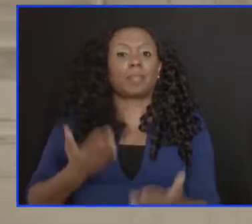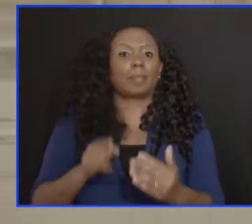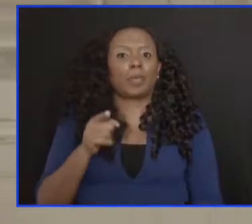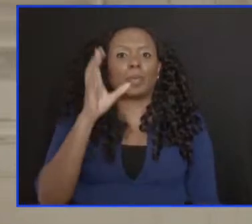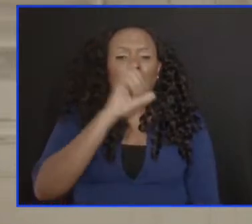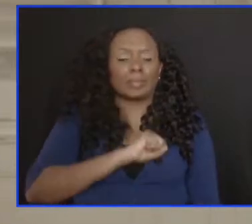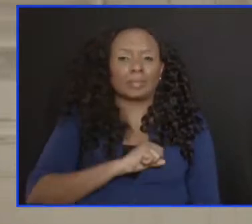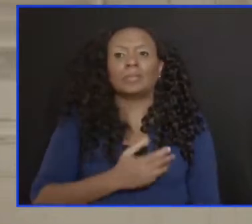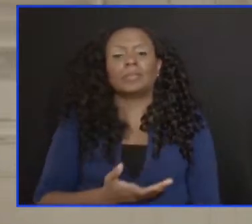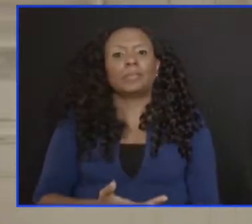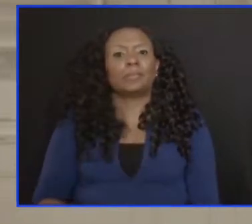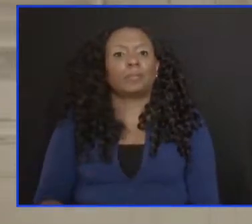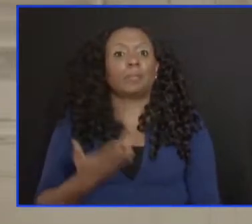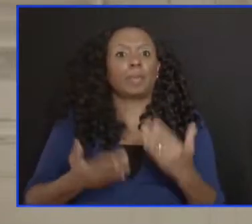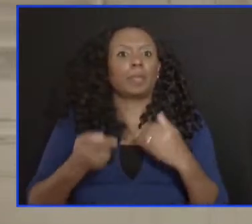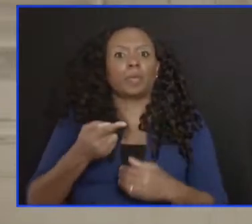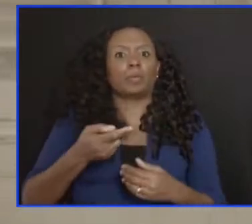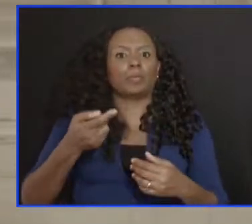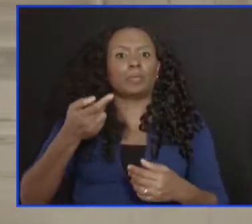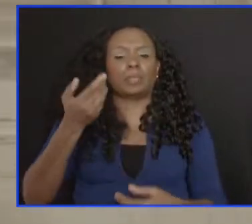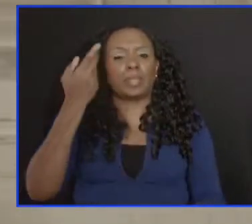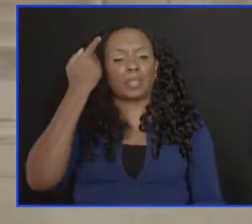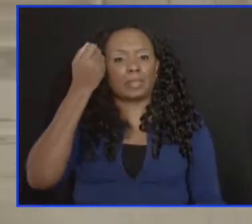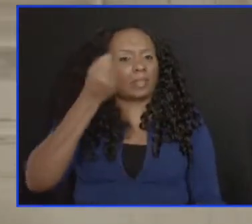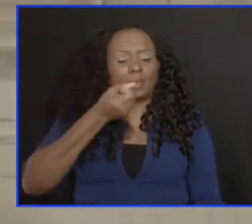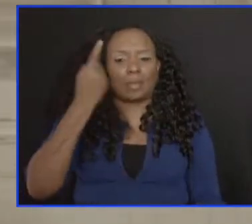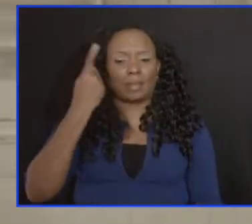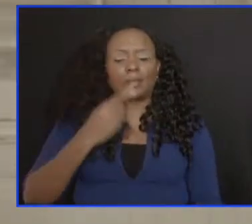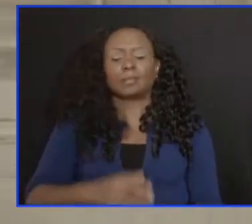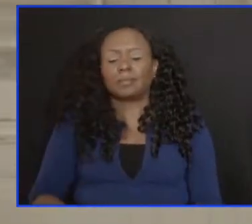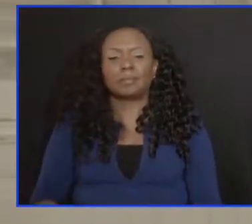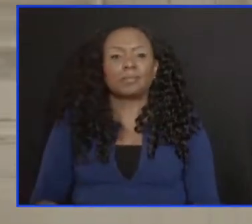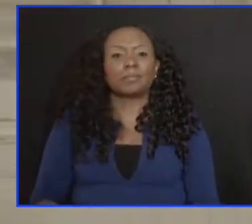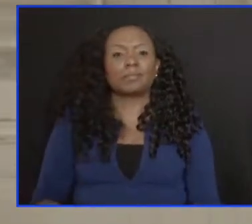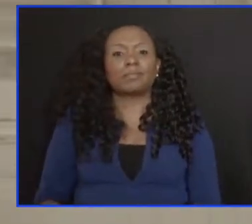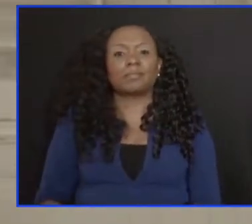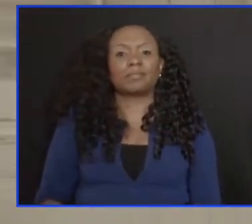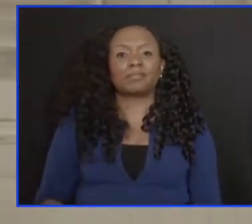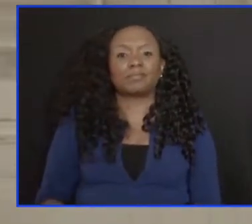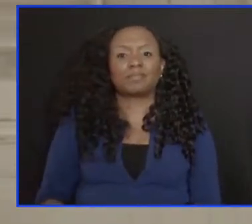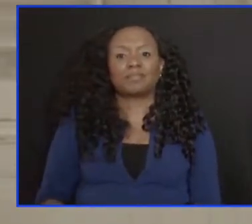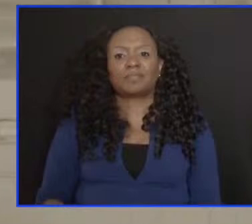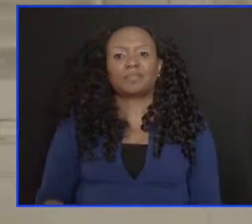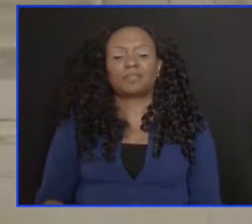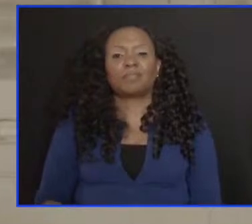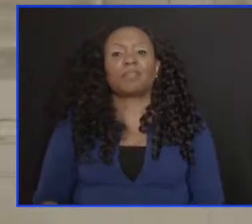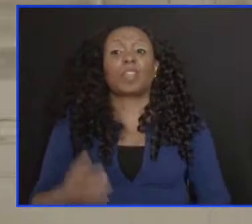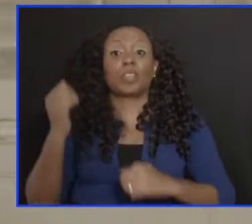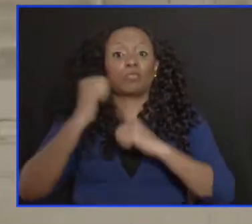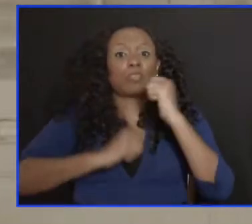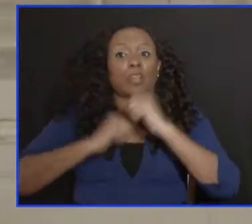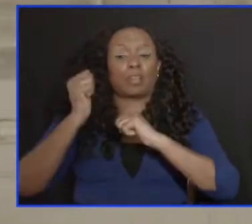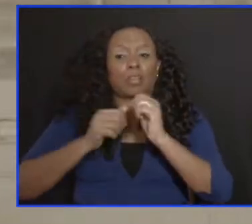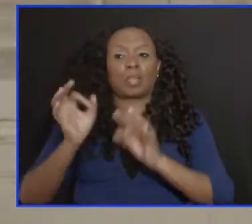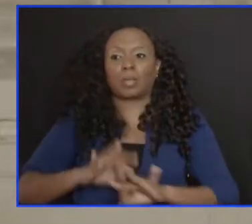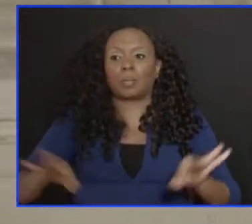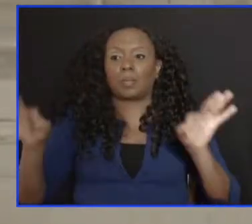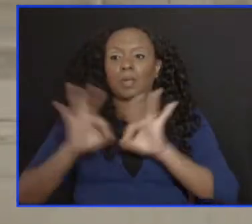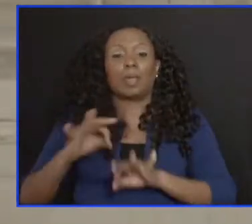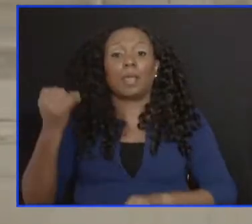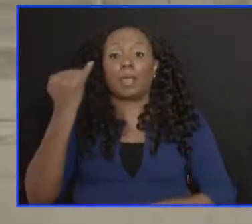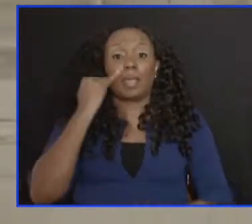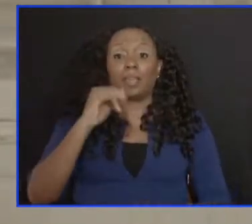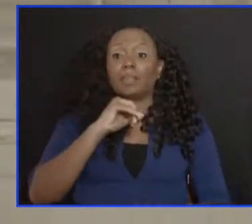you didn't understand. So we said before it's going to be structured. So I believe, and team knows, structure is important. If you don't have structure, people will